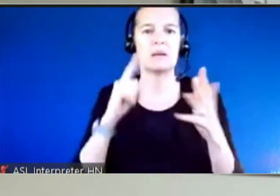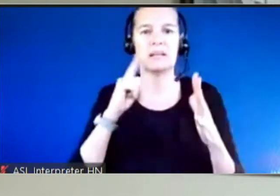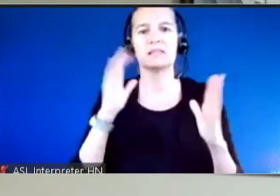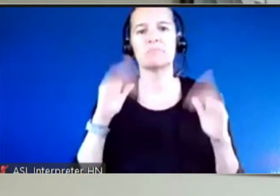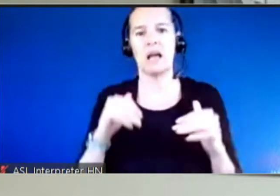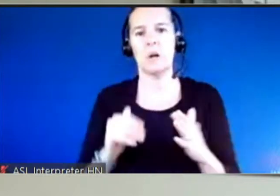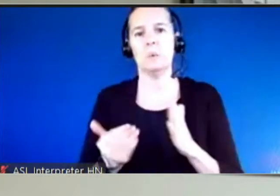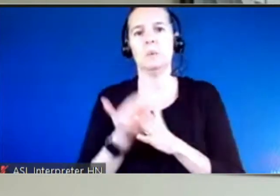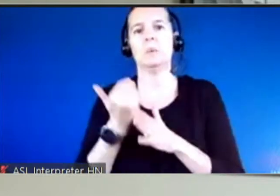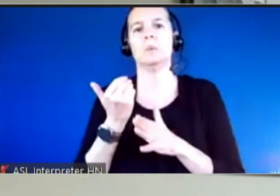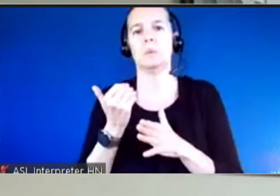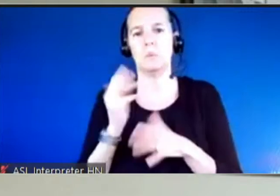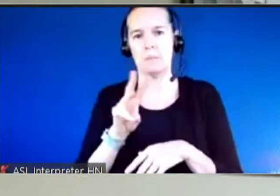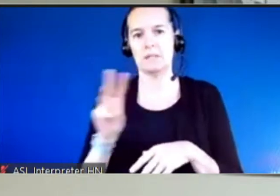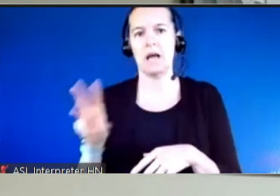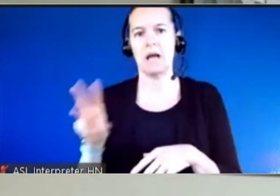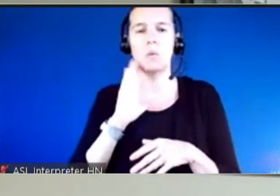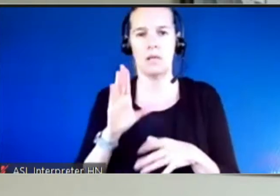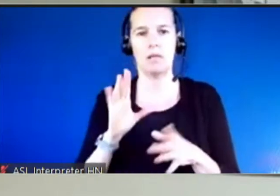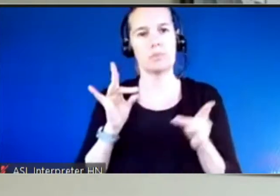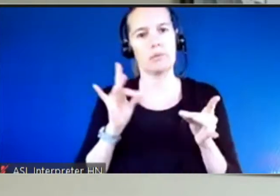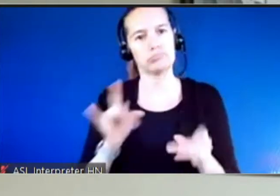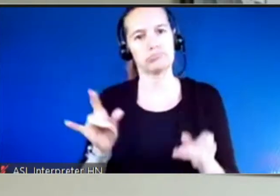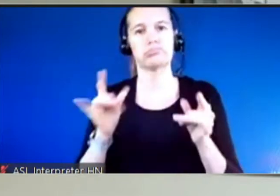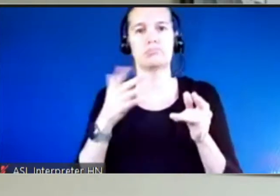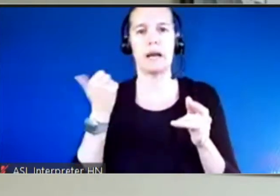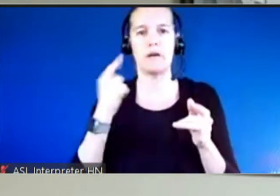functionality both in the county and statewide.